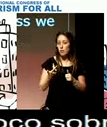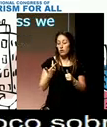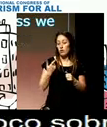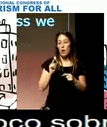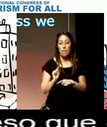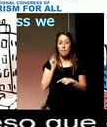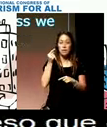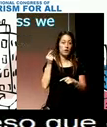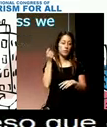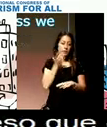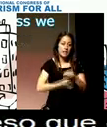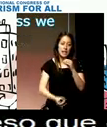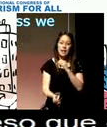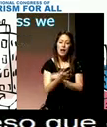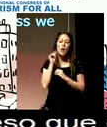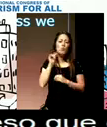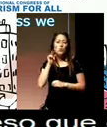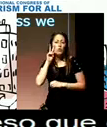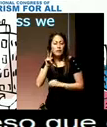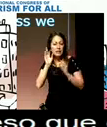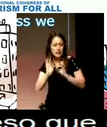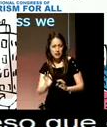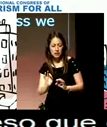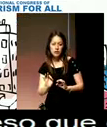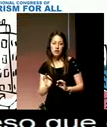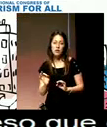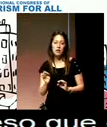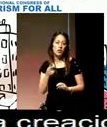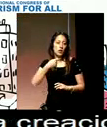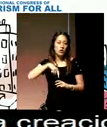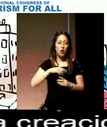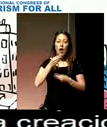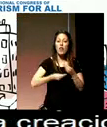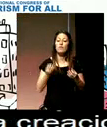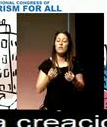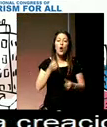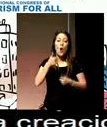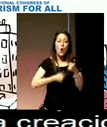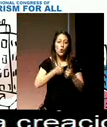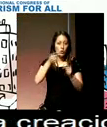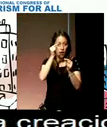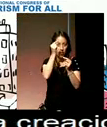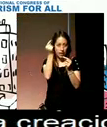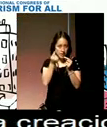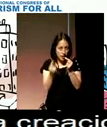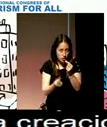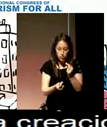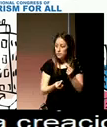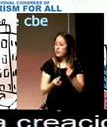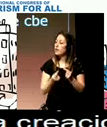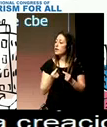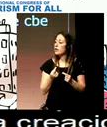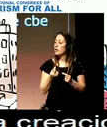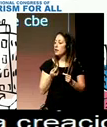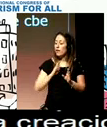a contest, design contest, which led to a decision on a general contractor. And together